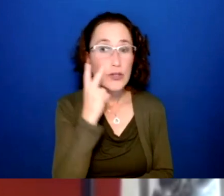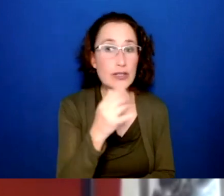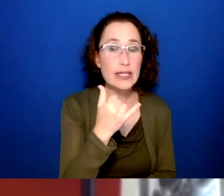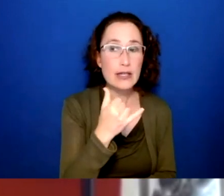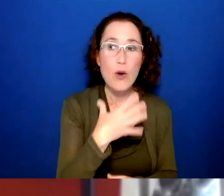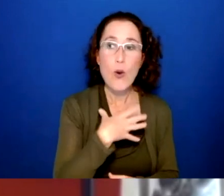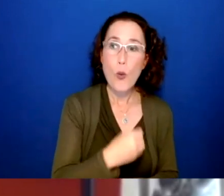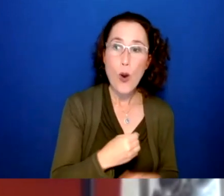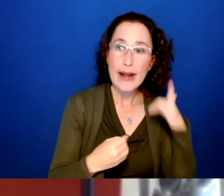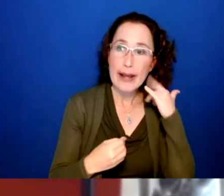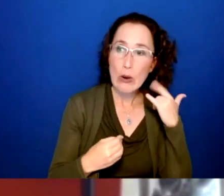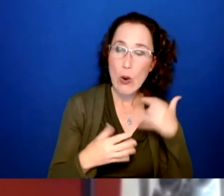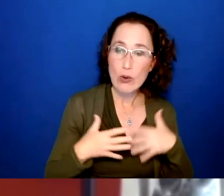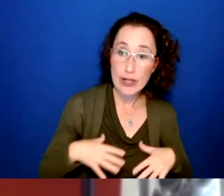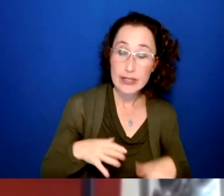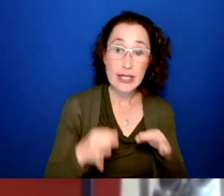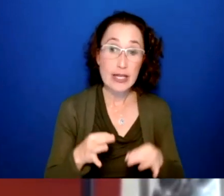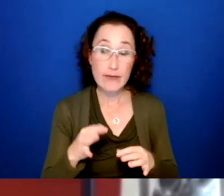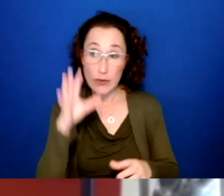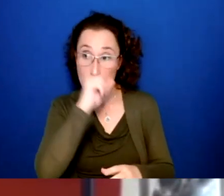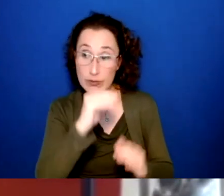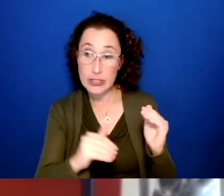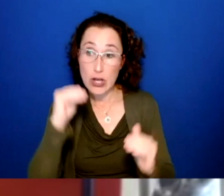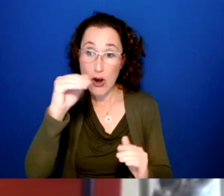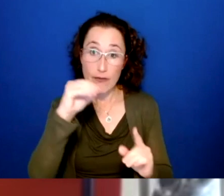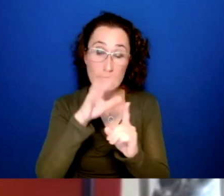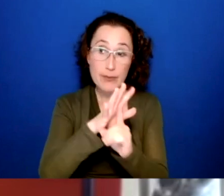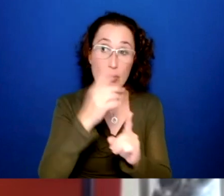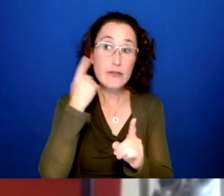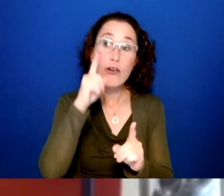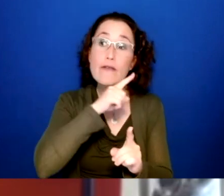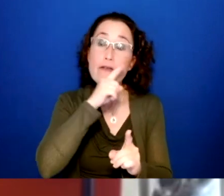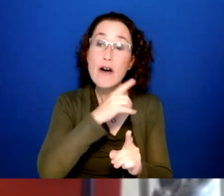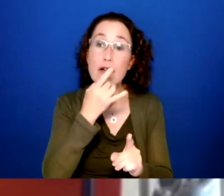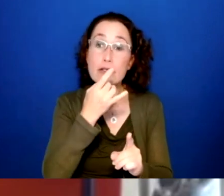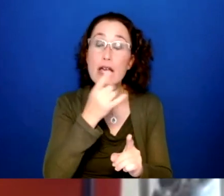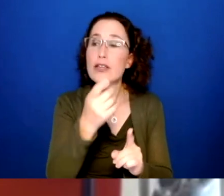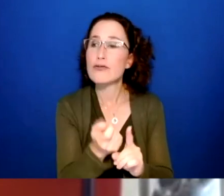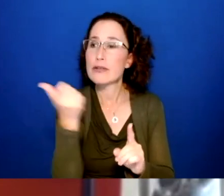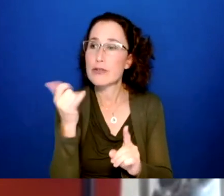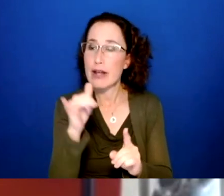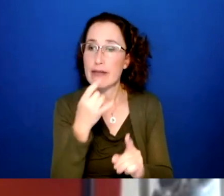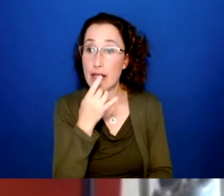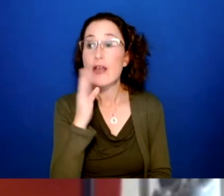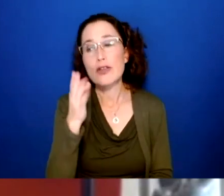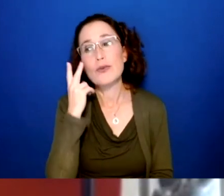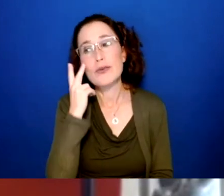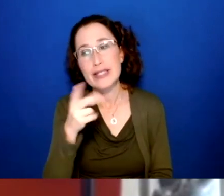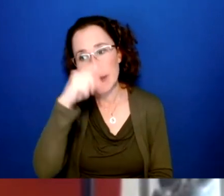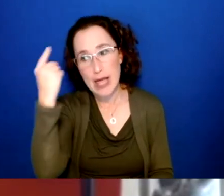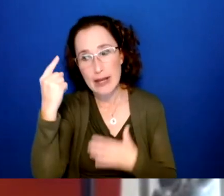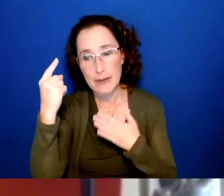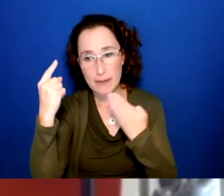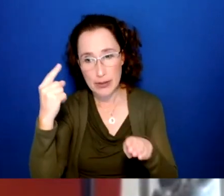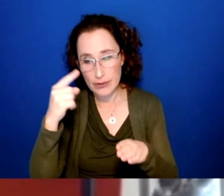gold dress. And if you assume it's overexposed in incandescent light, you'll subtract that light from the image and you'll see a black and blue dress.